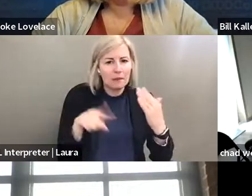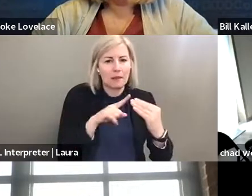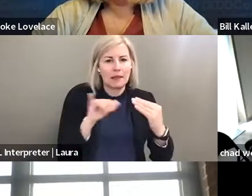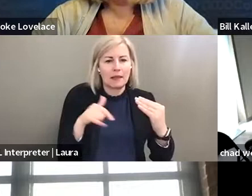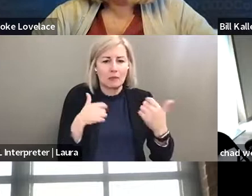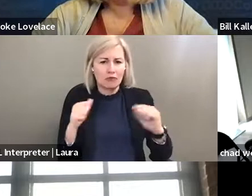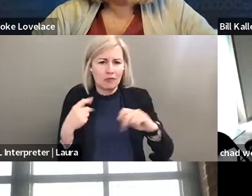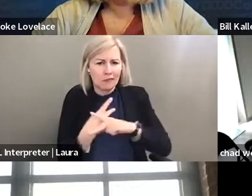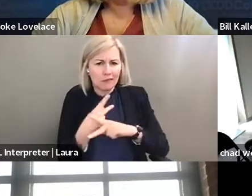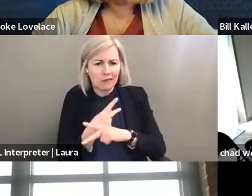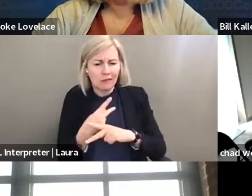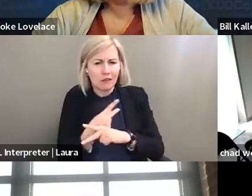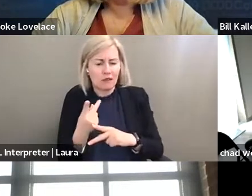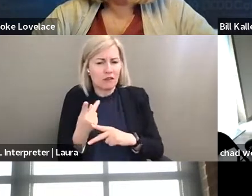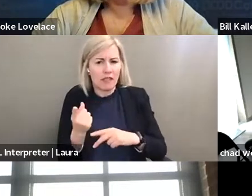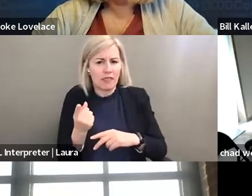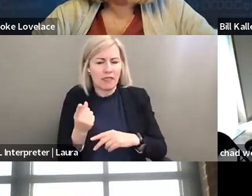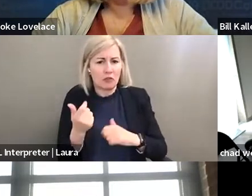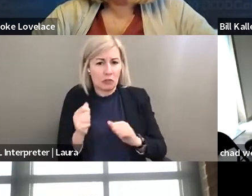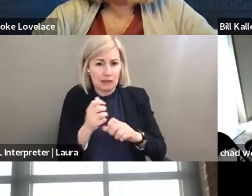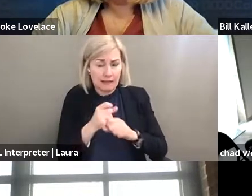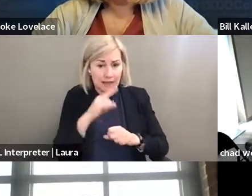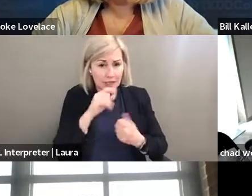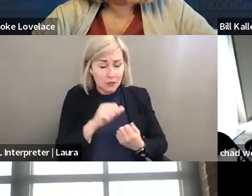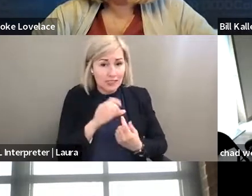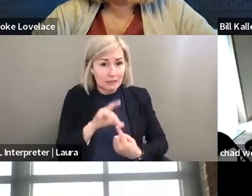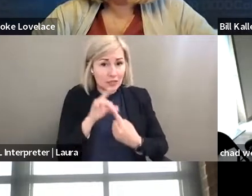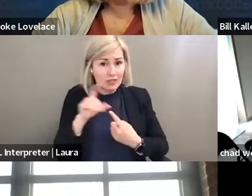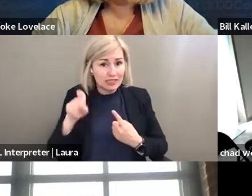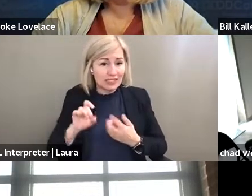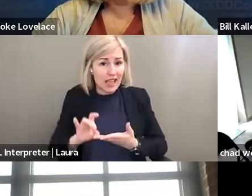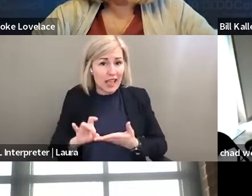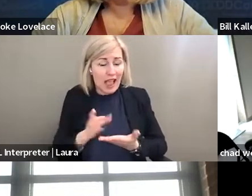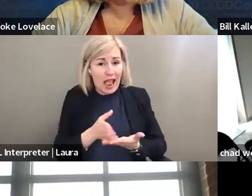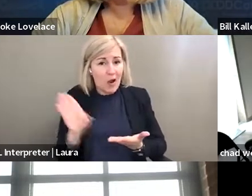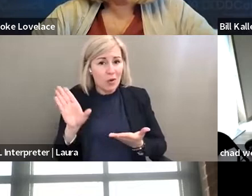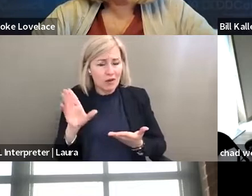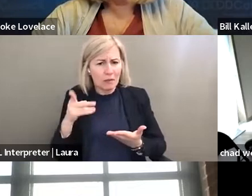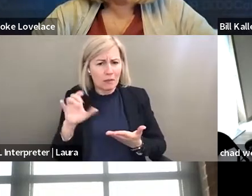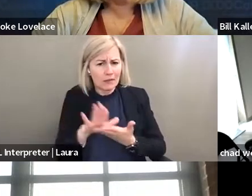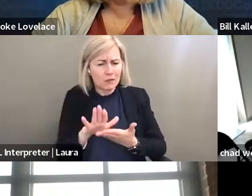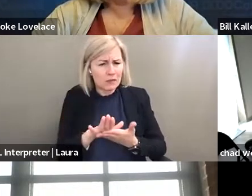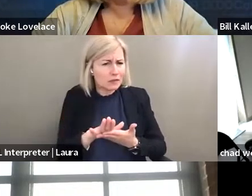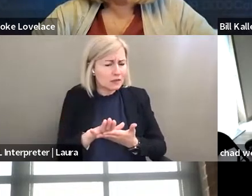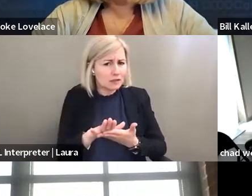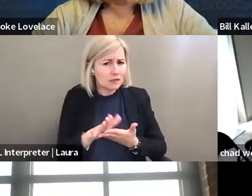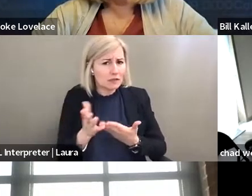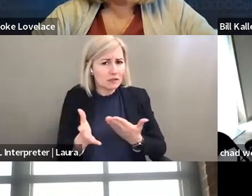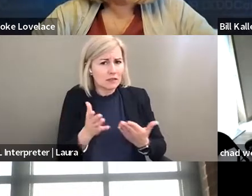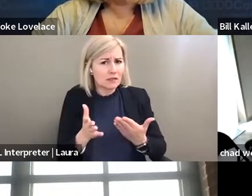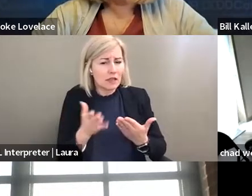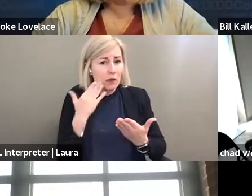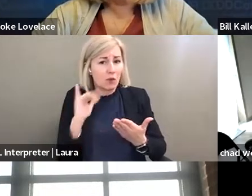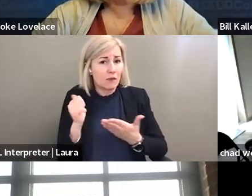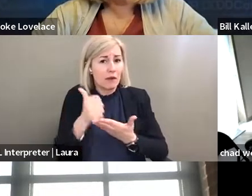I'm trying to figure out if they're just trying to get kids with special needs out of public schools, which I think, I don't know if it'll